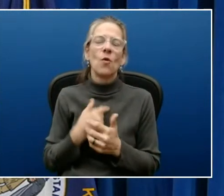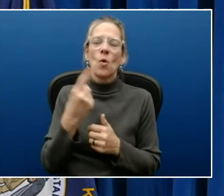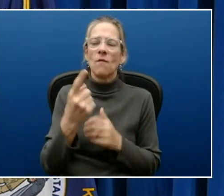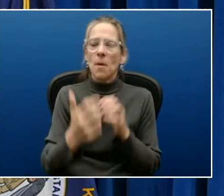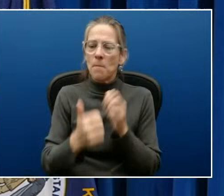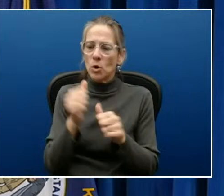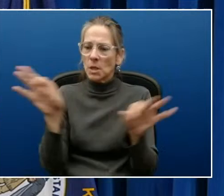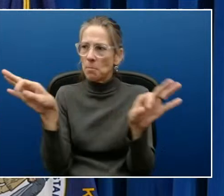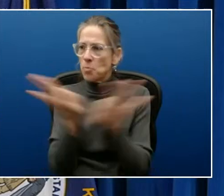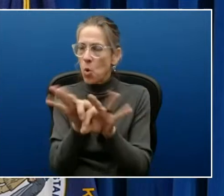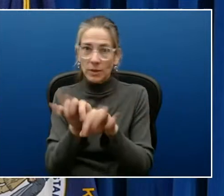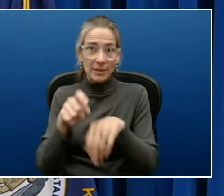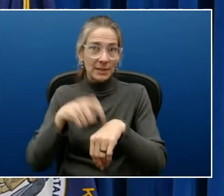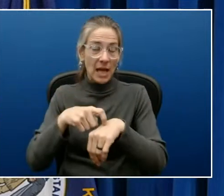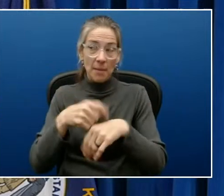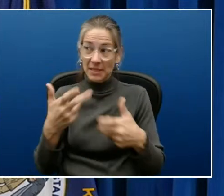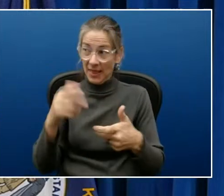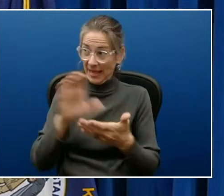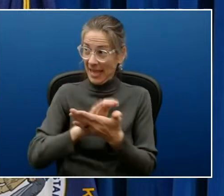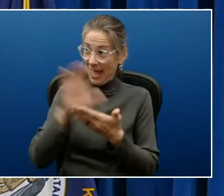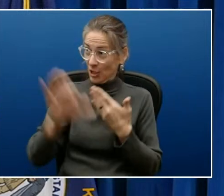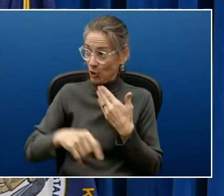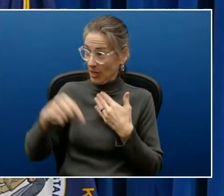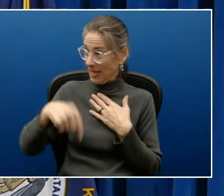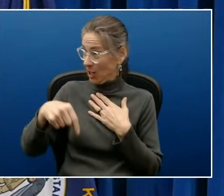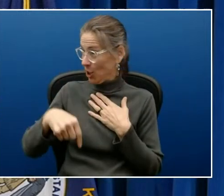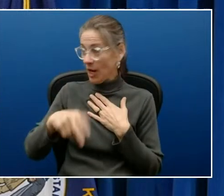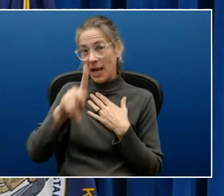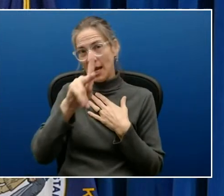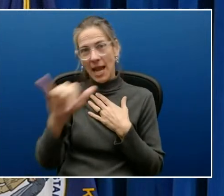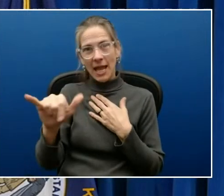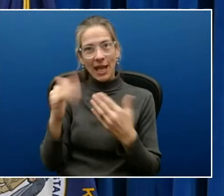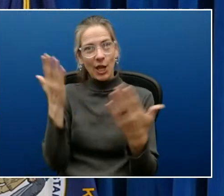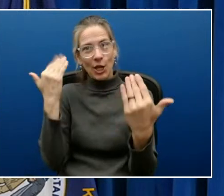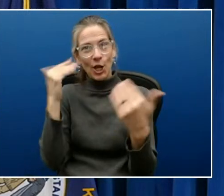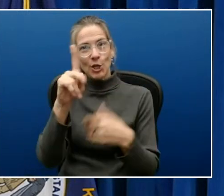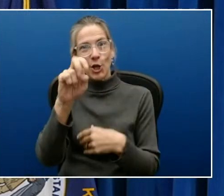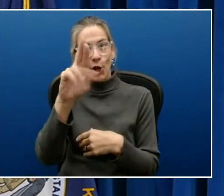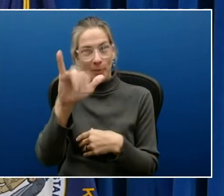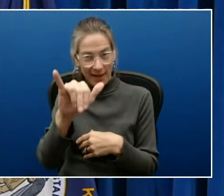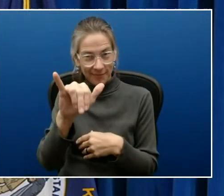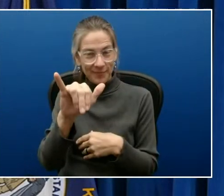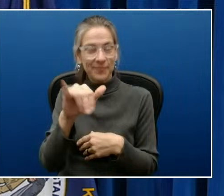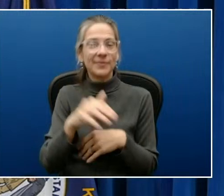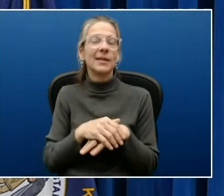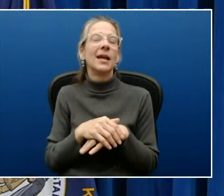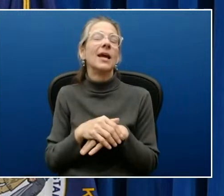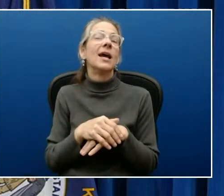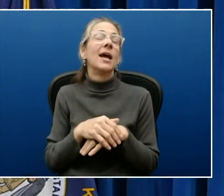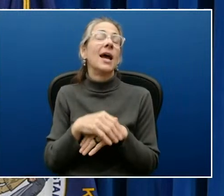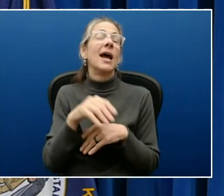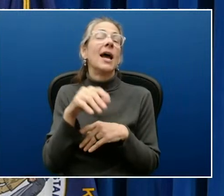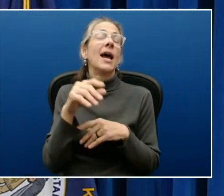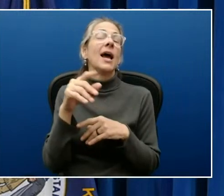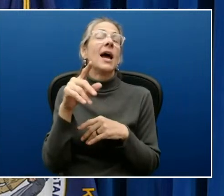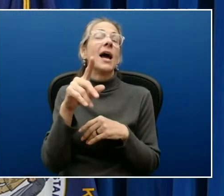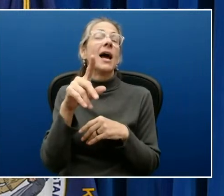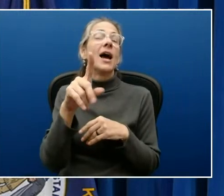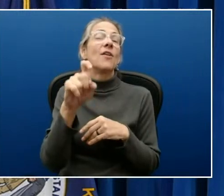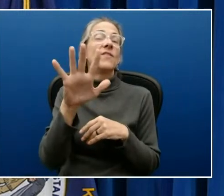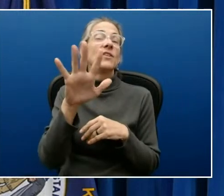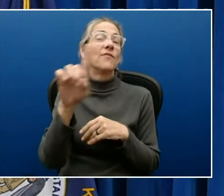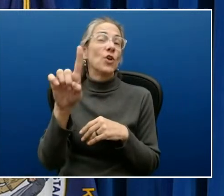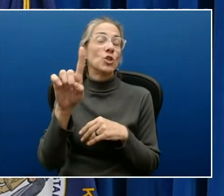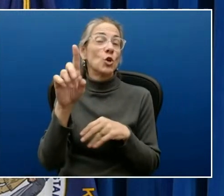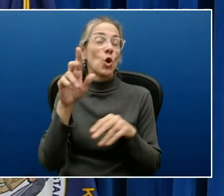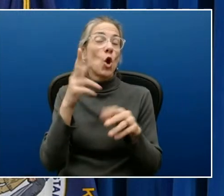in the calendar here in the Commonwealth, the Kentucky Derby. This year we will celebrate the 151st running of the Derby, a signature